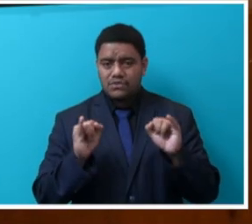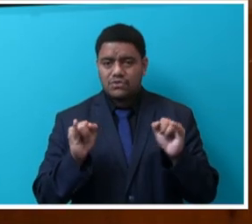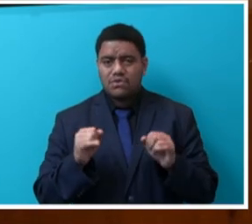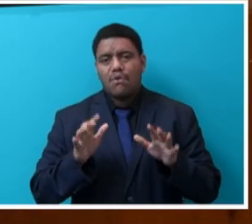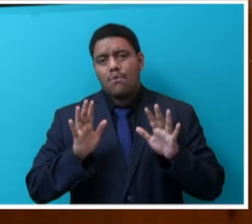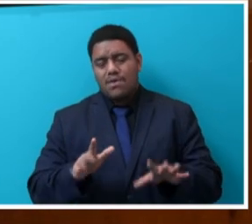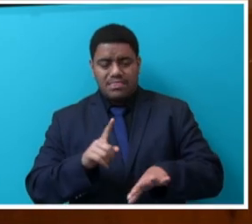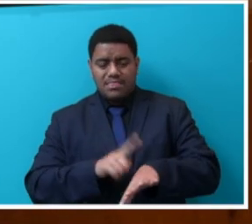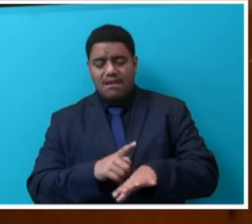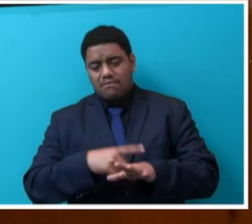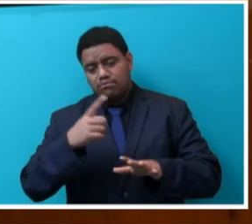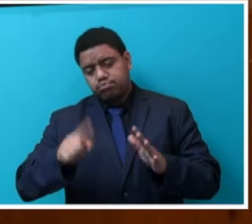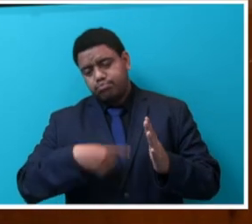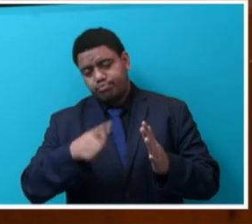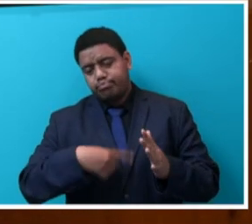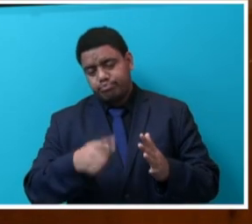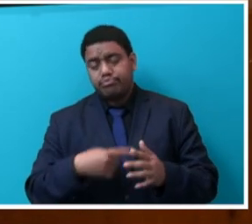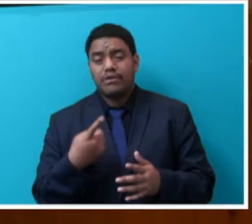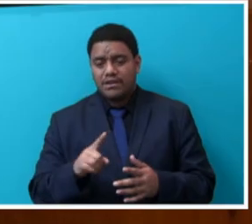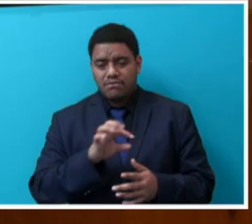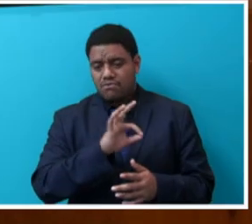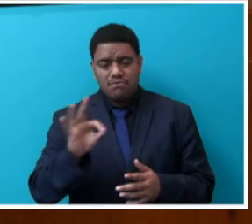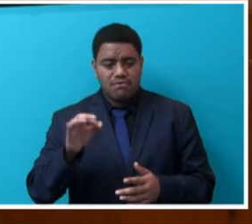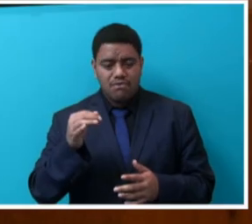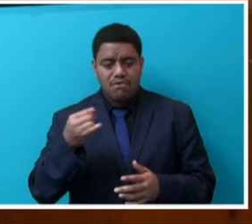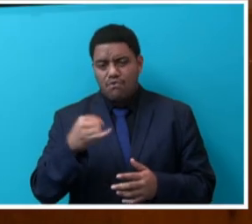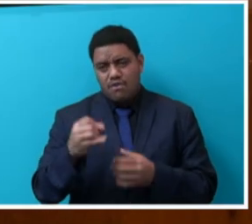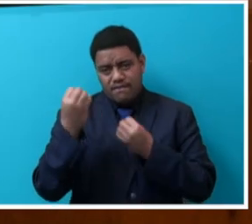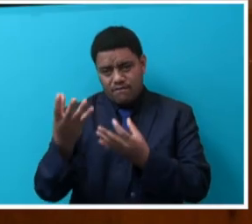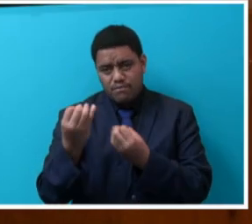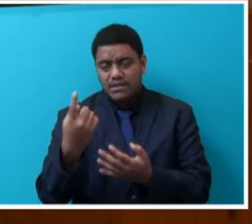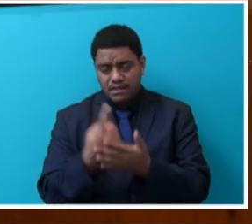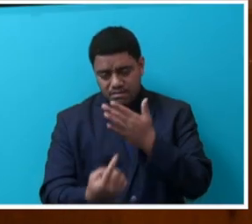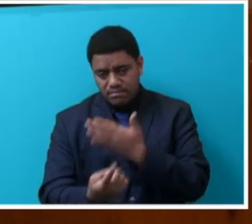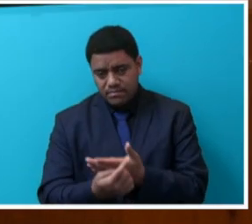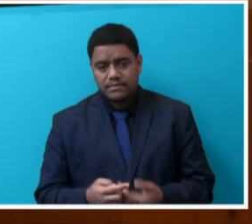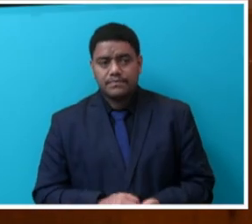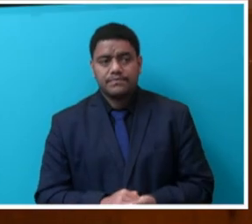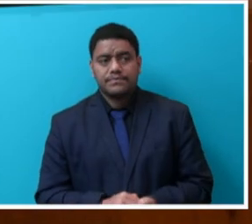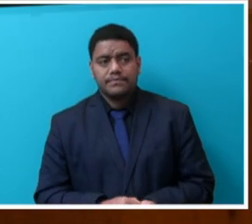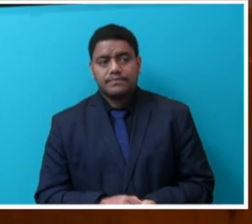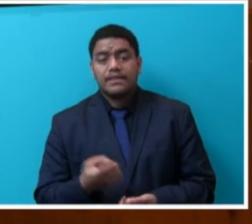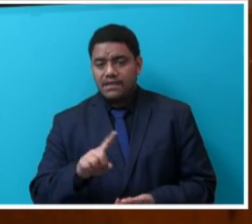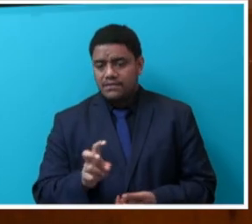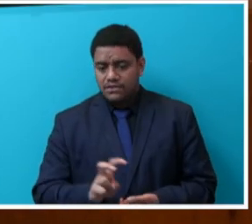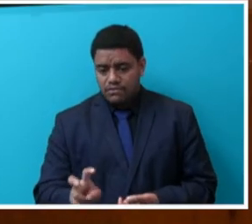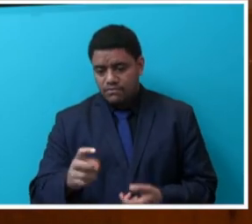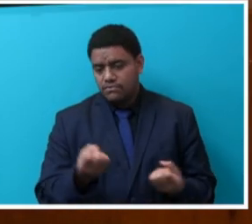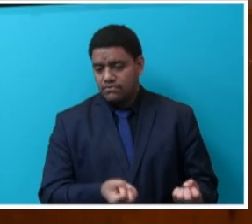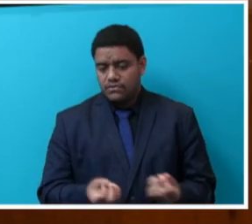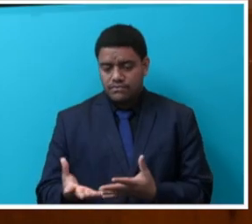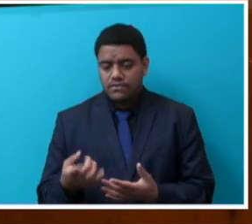times and incorrect information at outlets, resulting in restriction on credit transfer